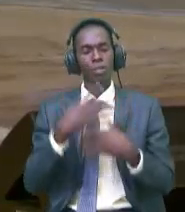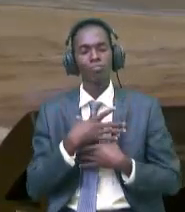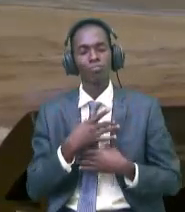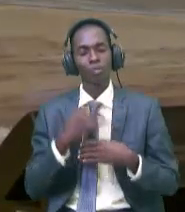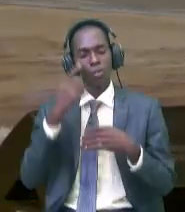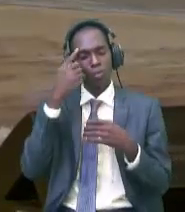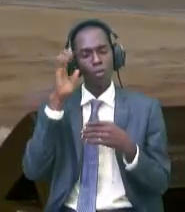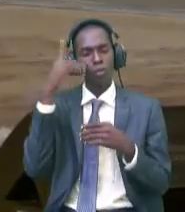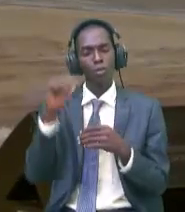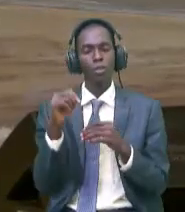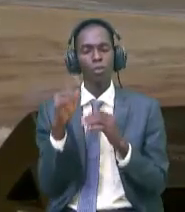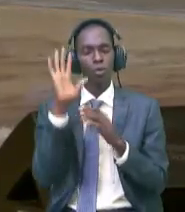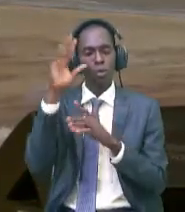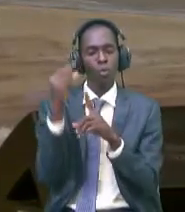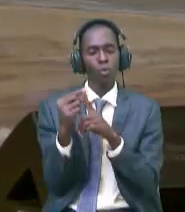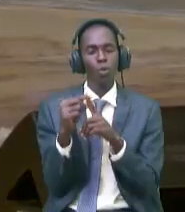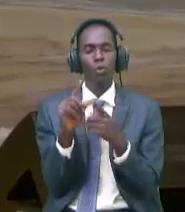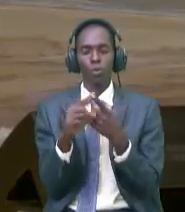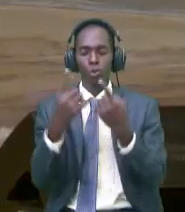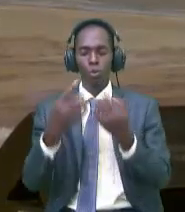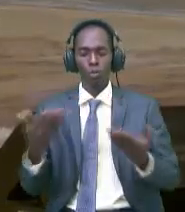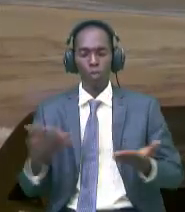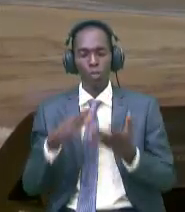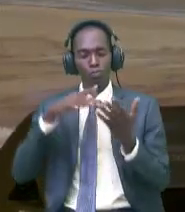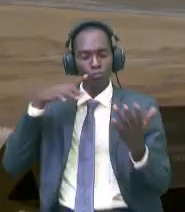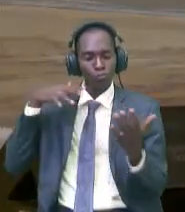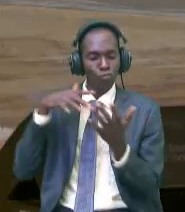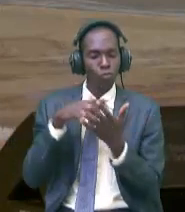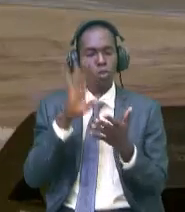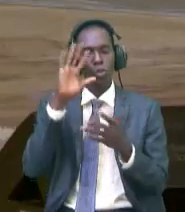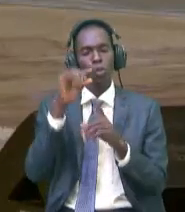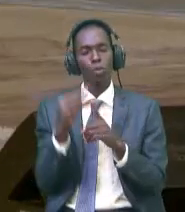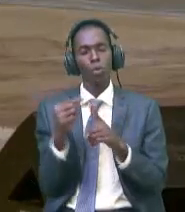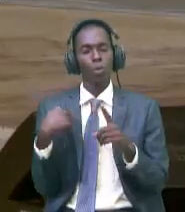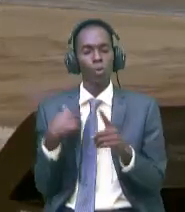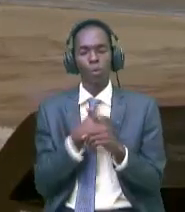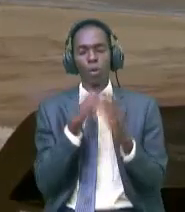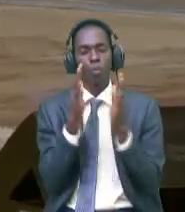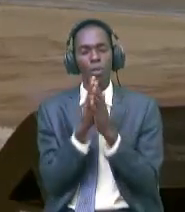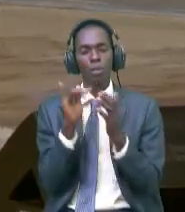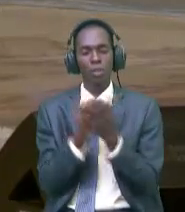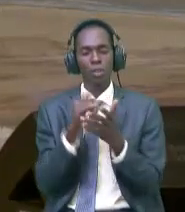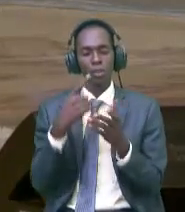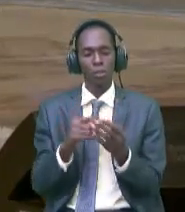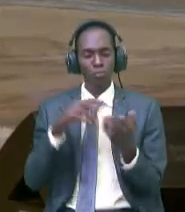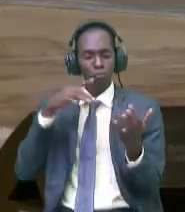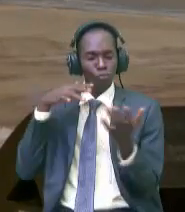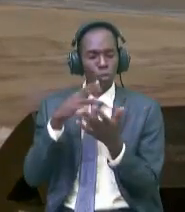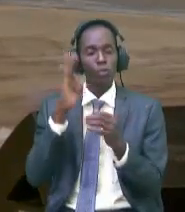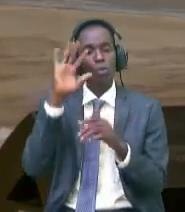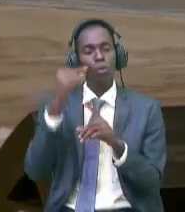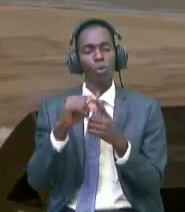love you have given us to come study your word. We pray, Lord, the study of the word tonight